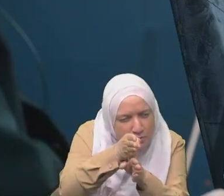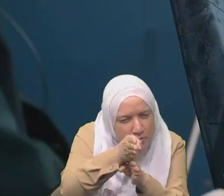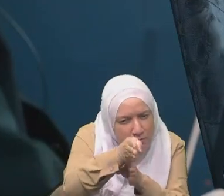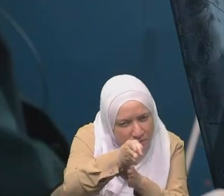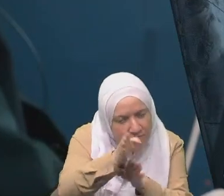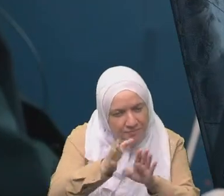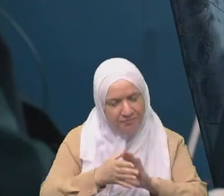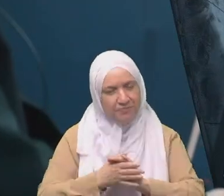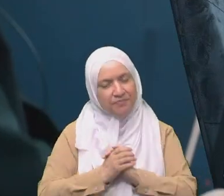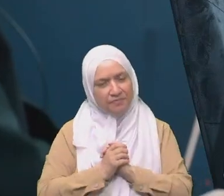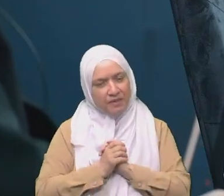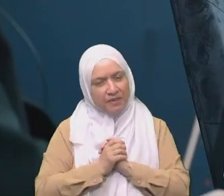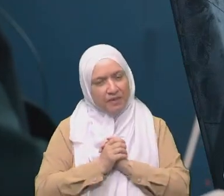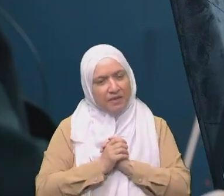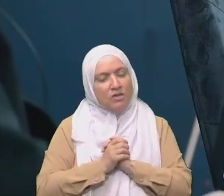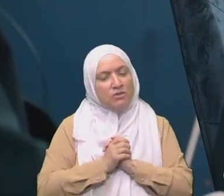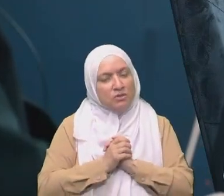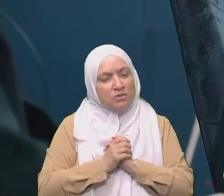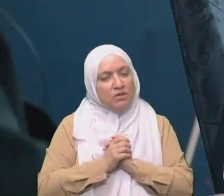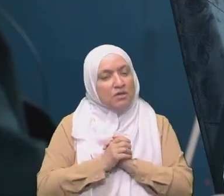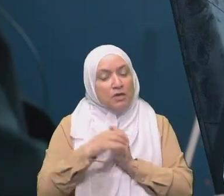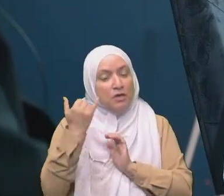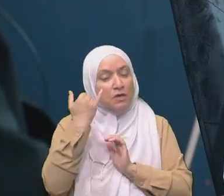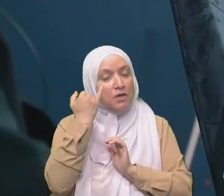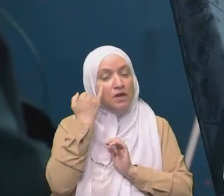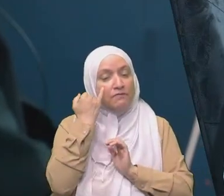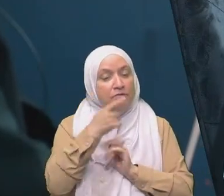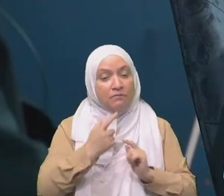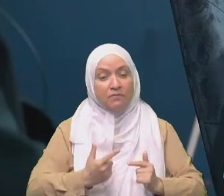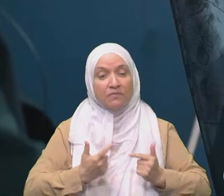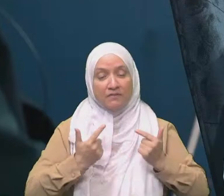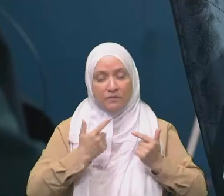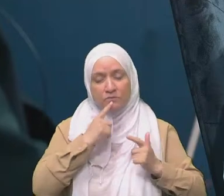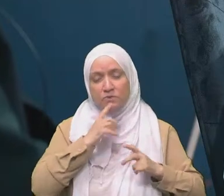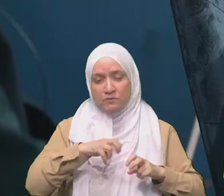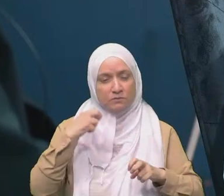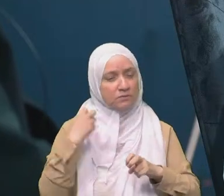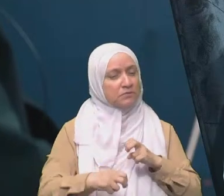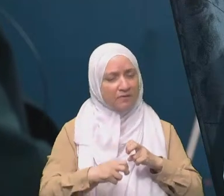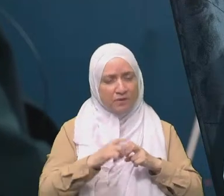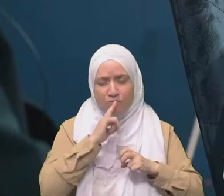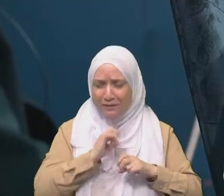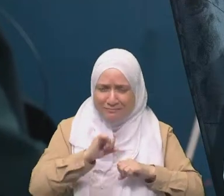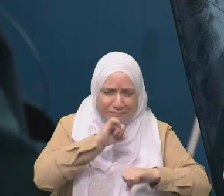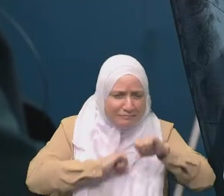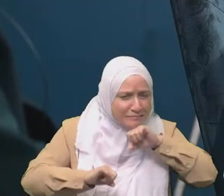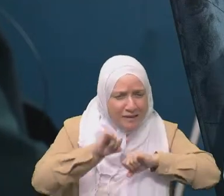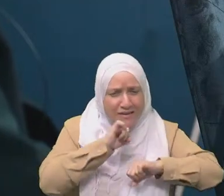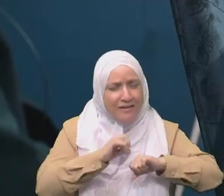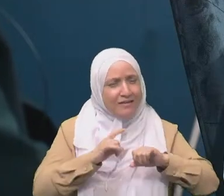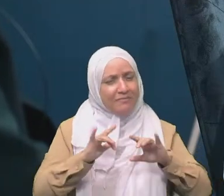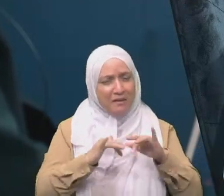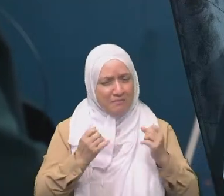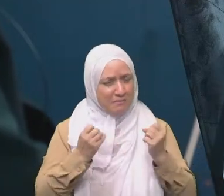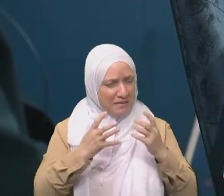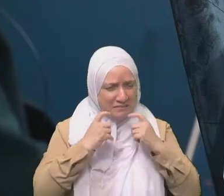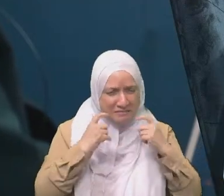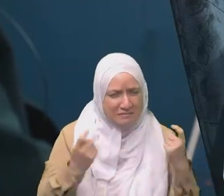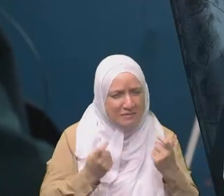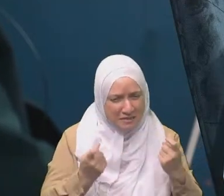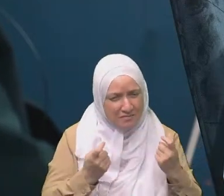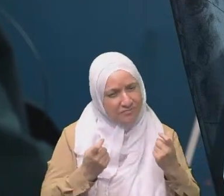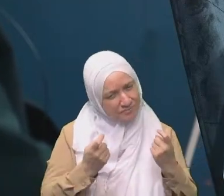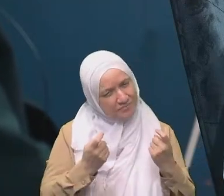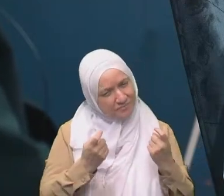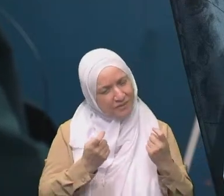wrong, being, you know, astray, you have to bring the qadar of righteousness and the qadar of guidance. Meaning, I